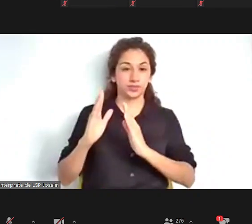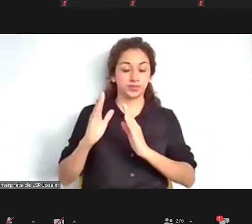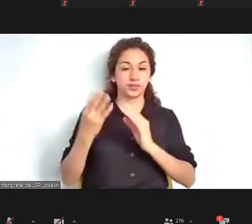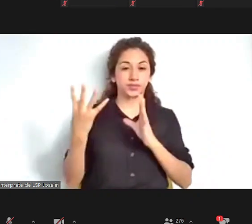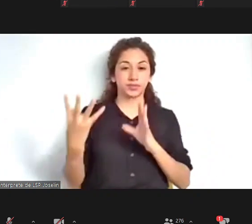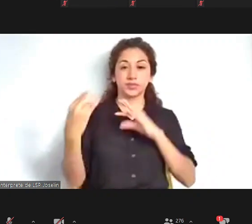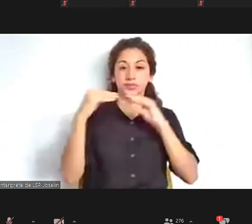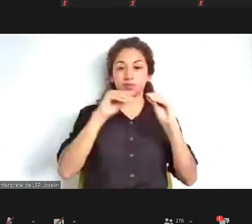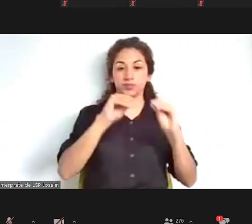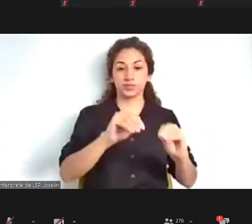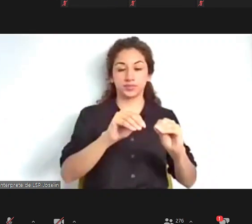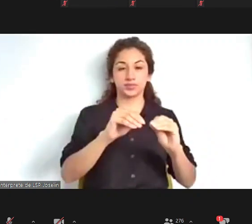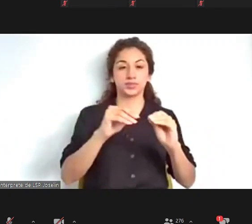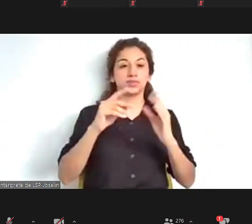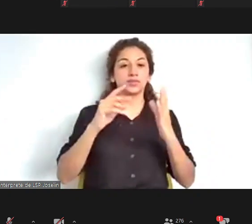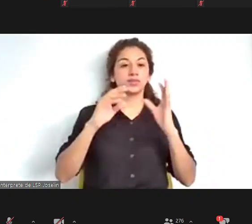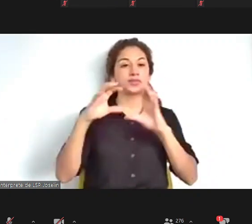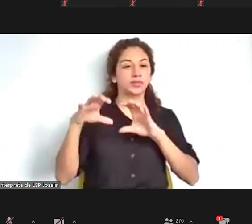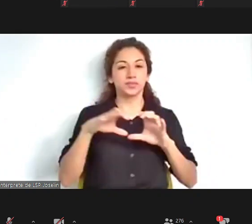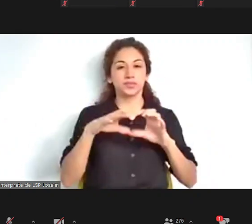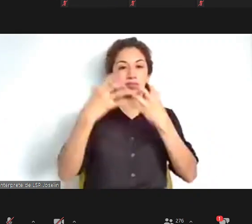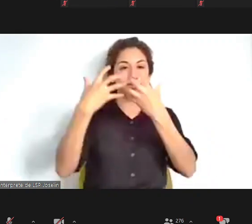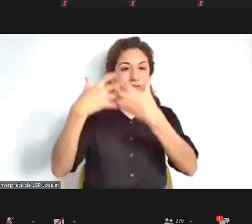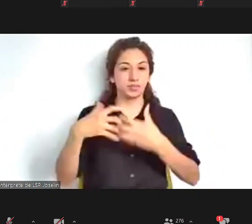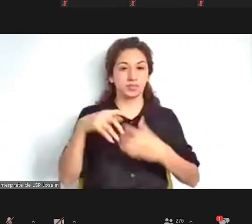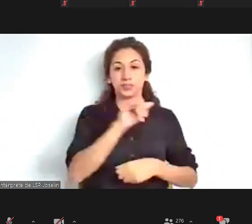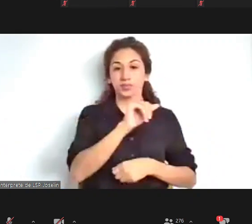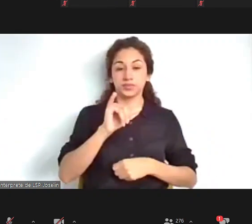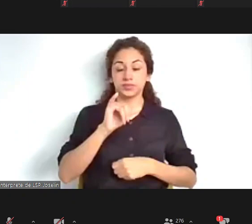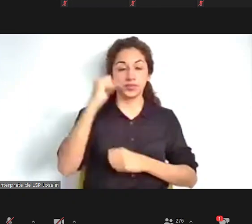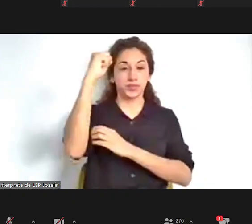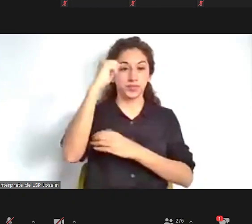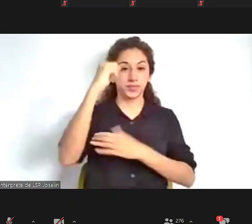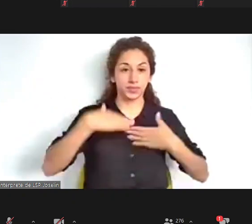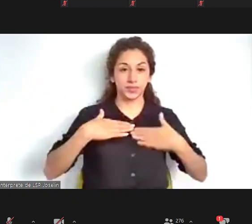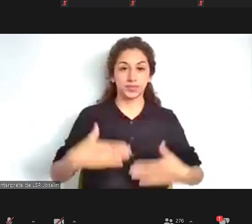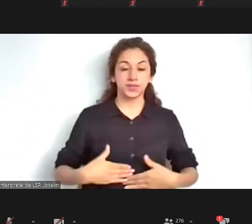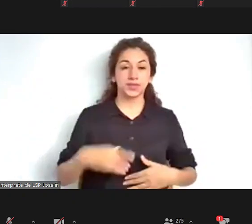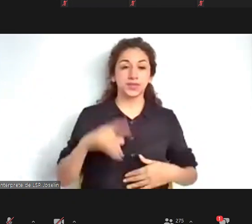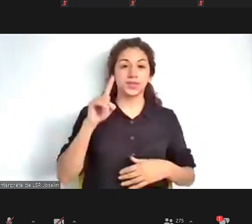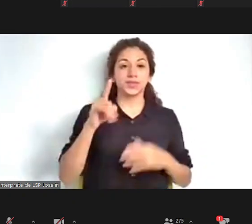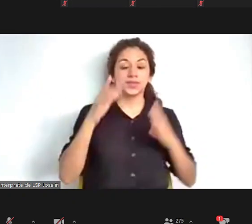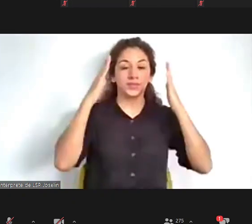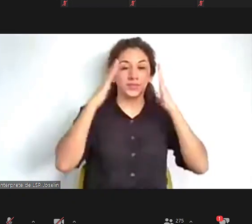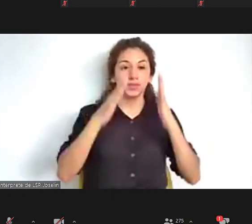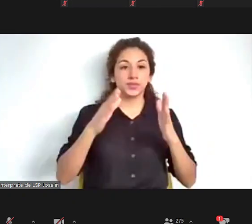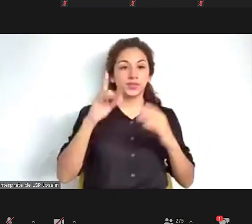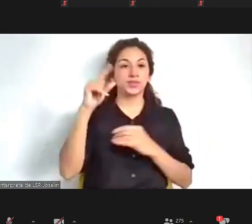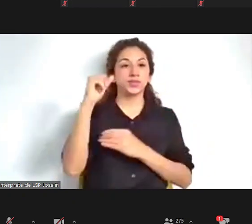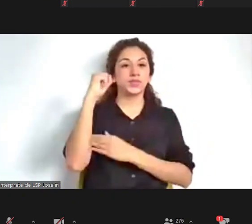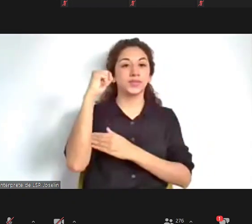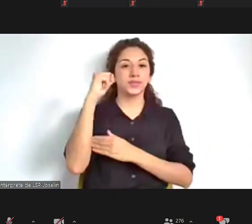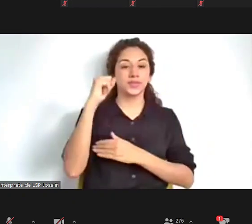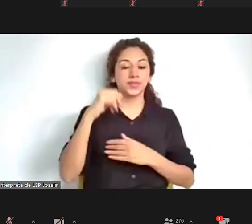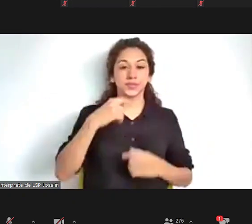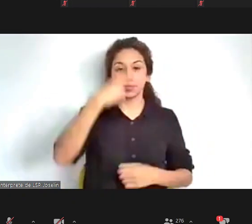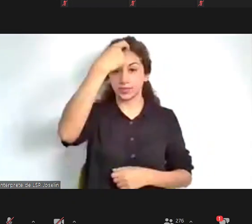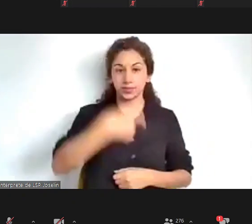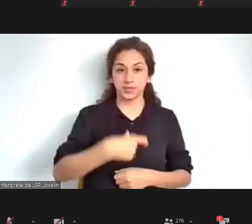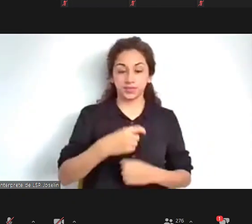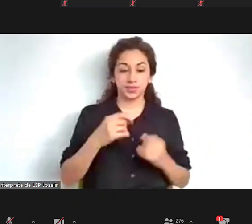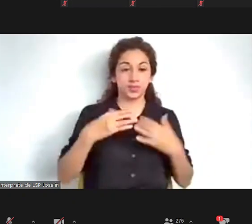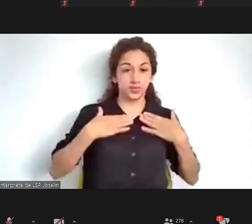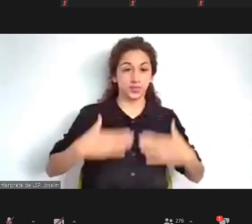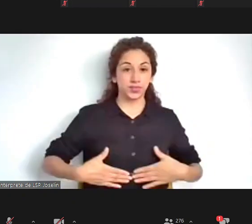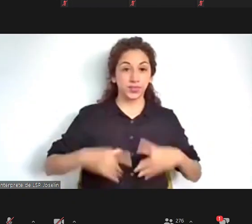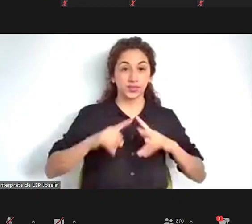knowledge of the implementation of national plans in business and human rights and this is an agenda